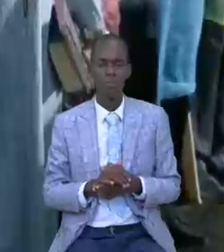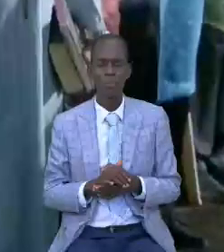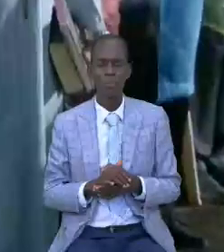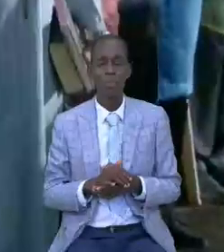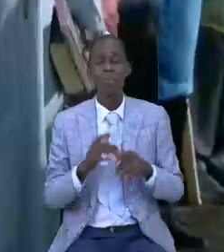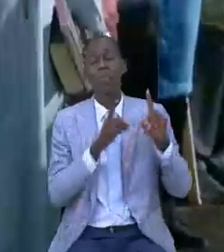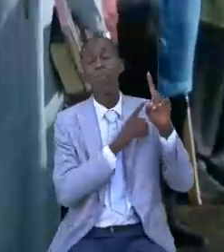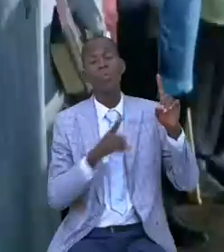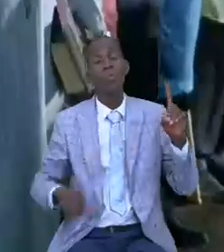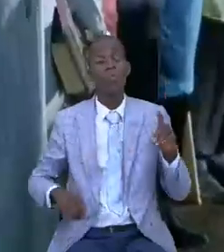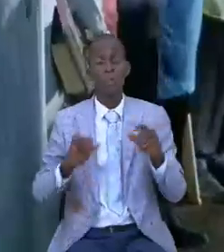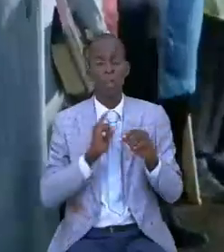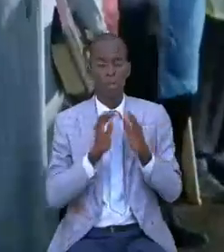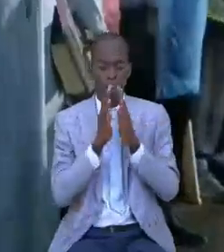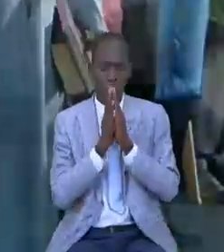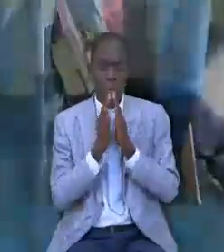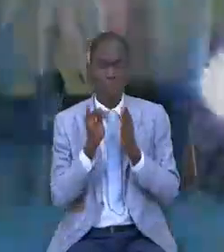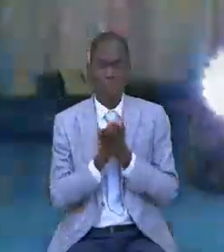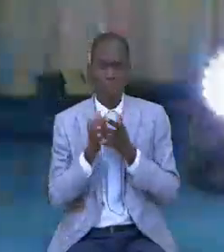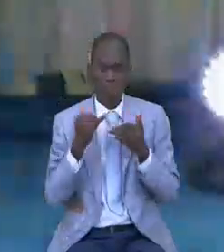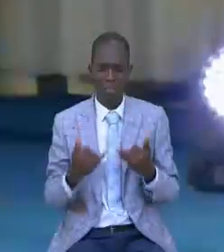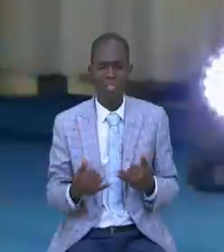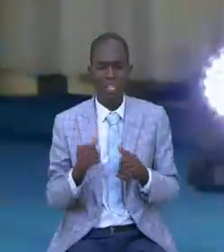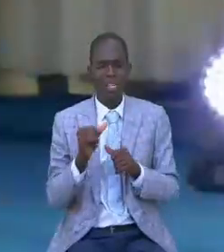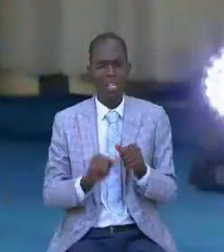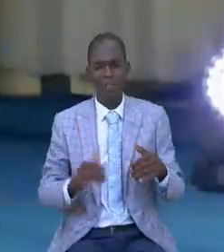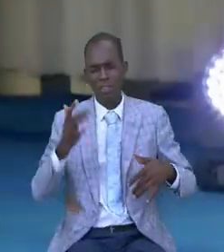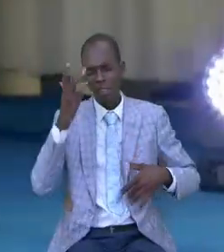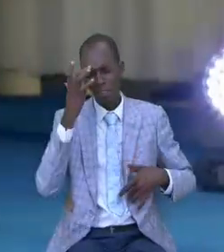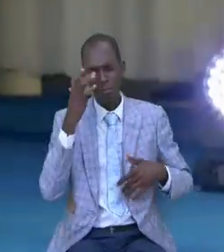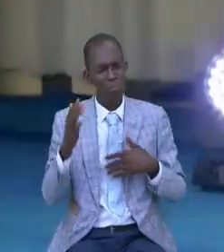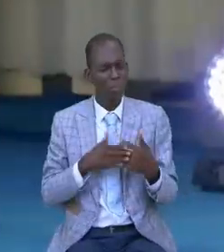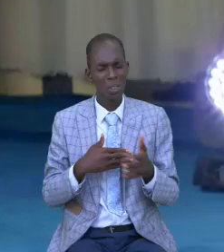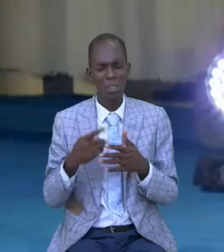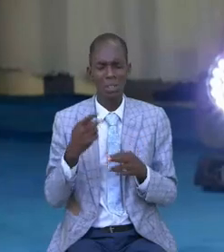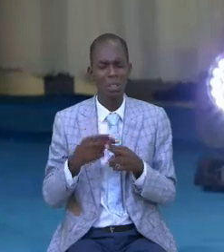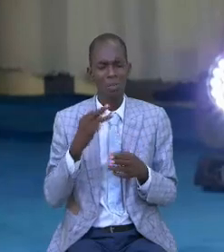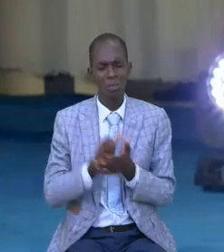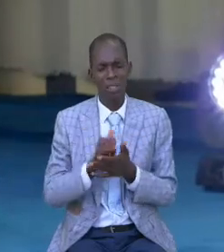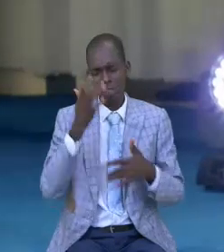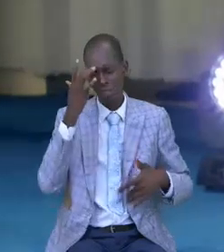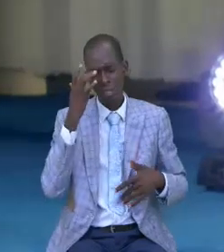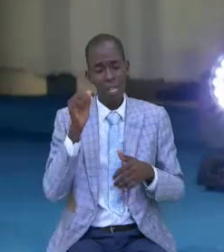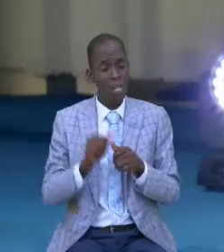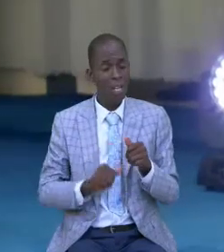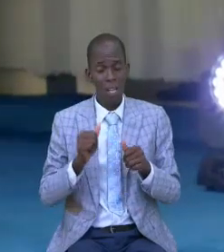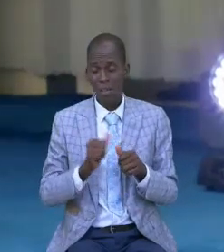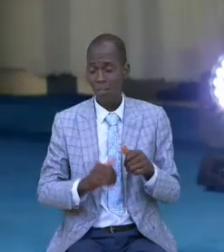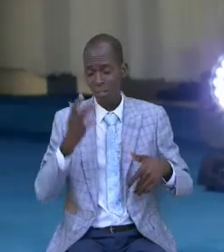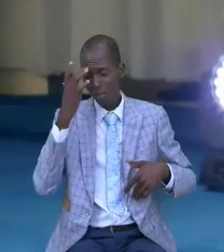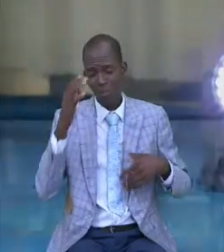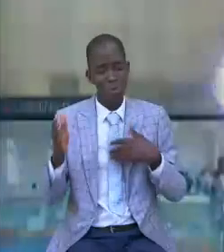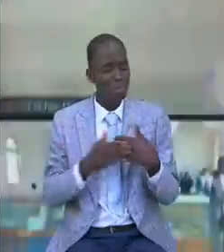Lord, I pray that now every sickness, whatever the name, every disease, whatever